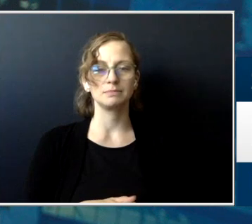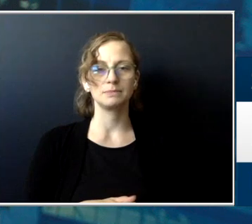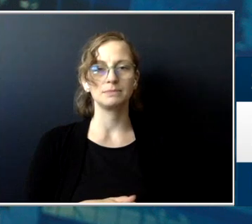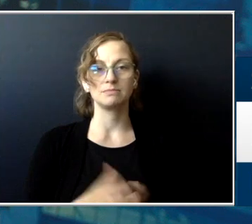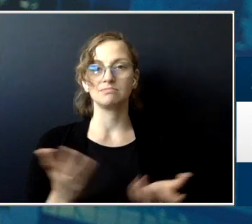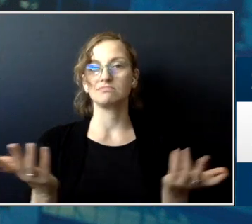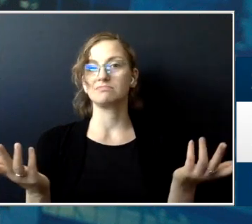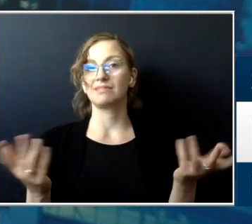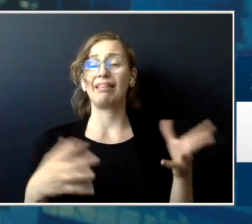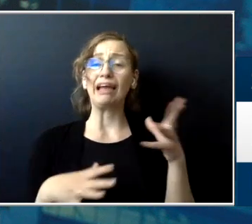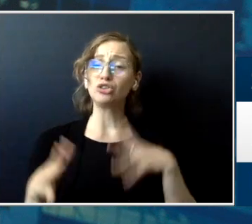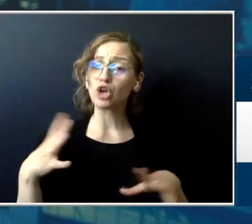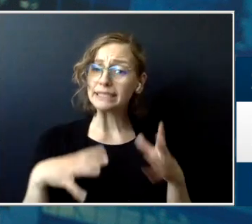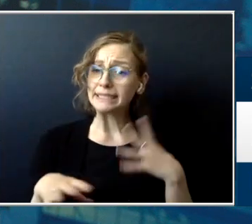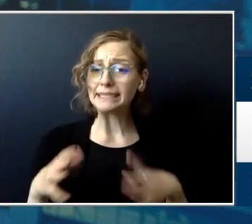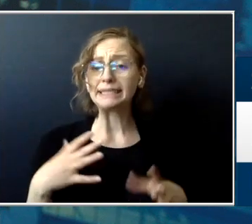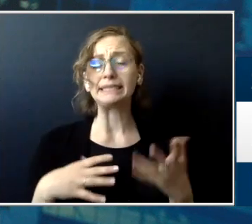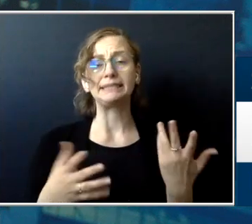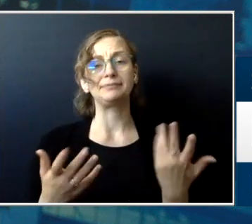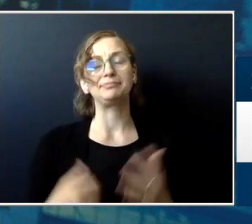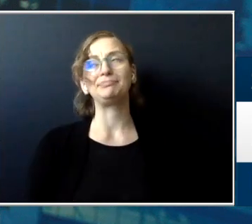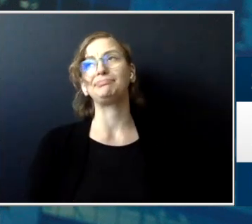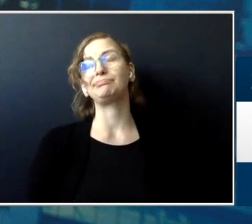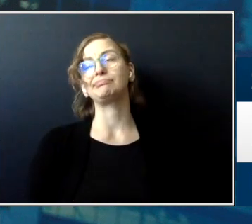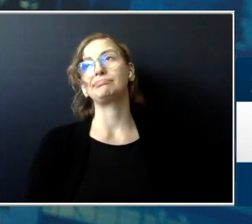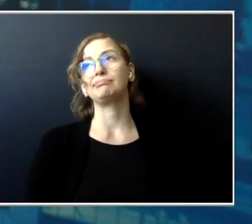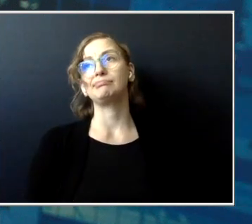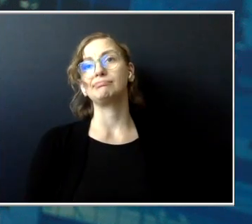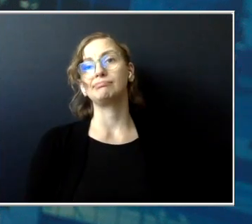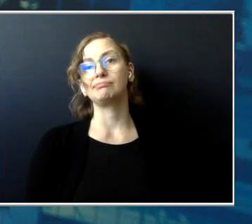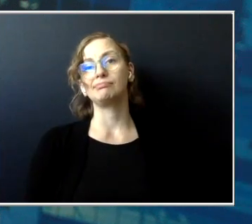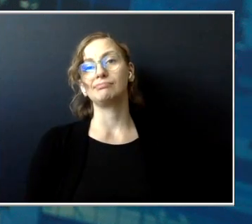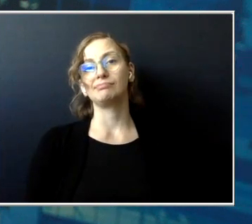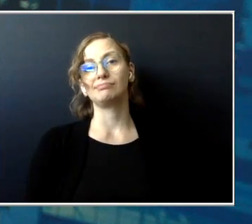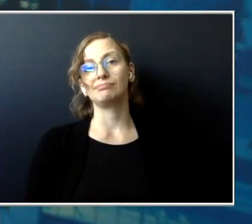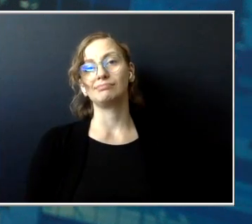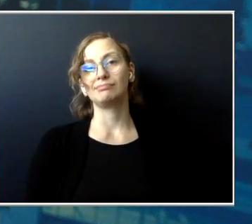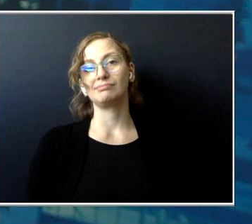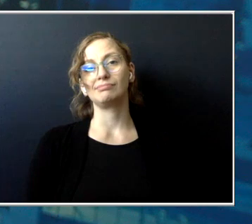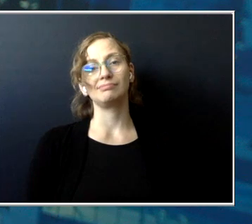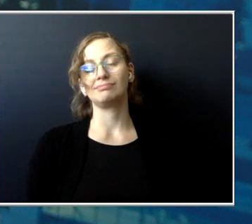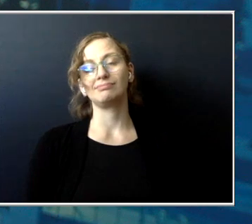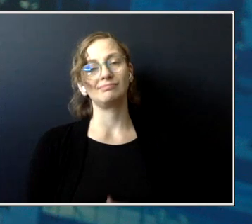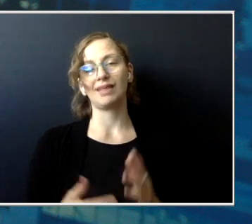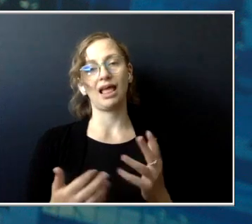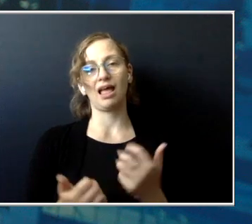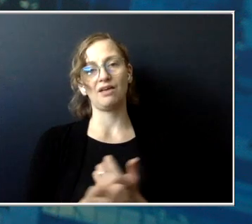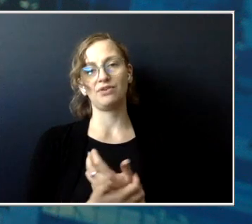dressing and, the whole total thing, just like